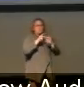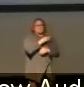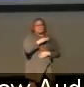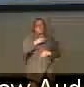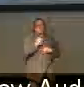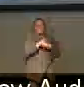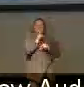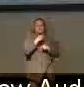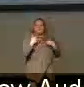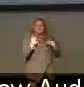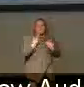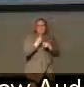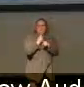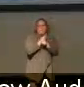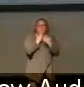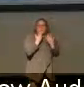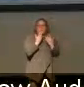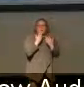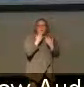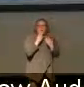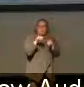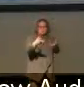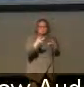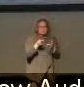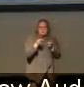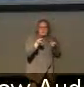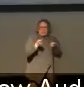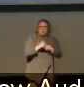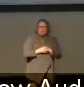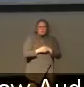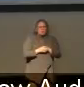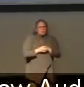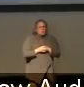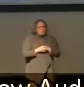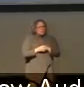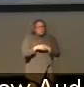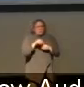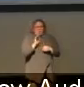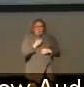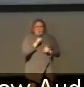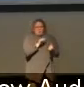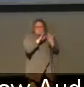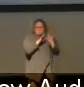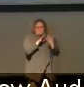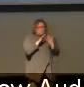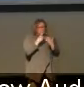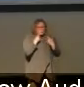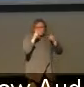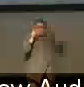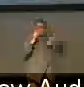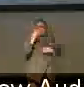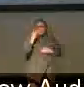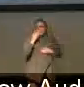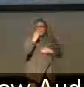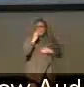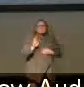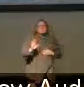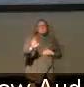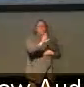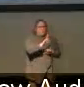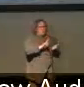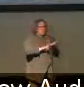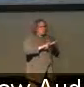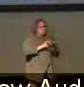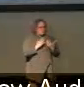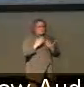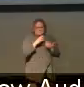provide safe care. The models are working, and it's only because of the flexibility of you, our nursing staff, that continue to